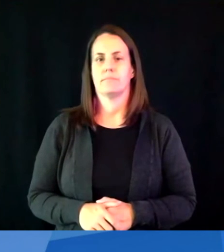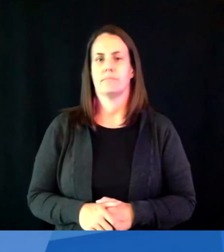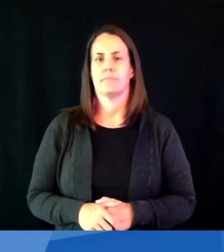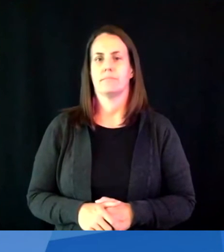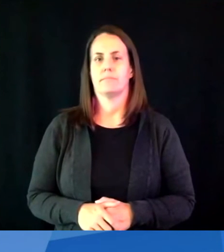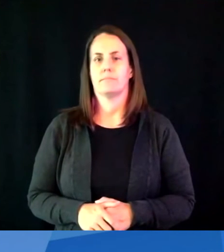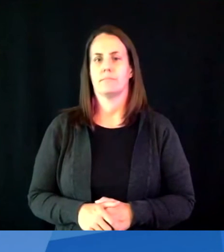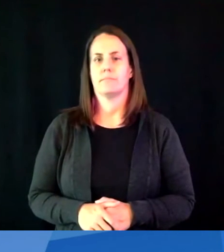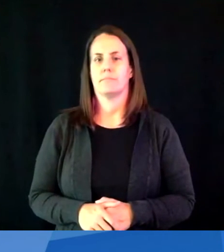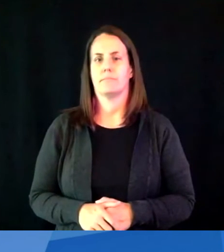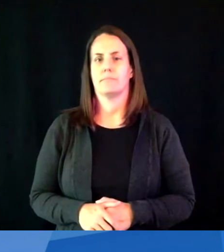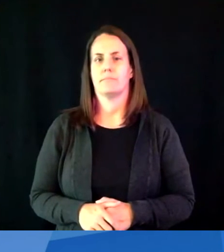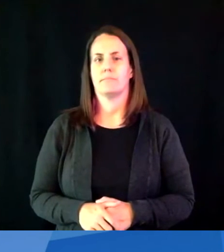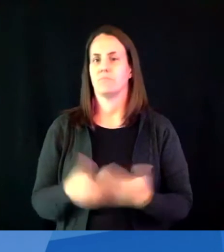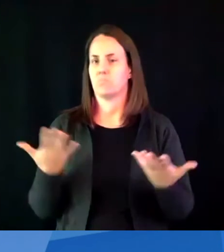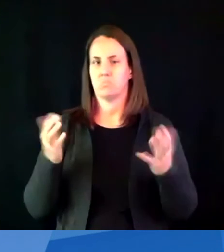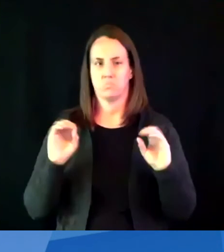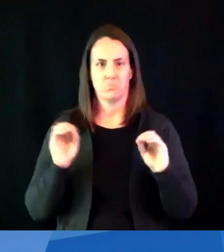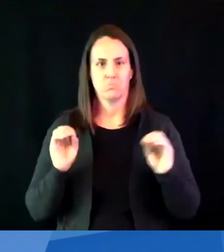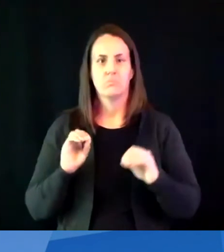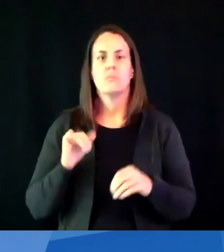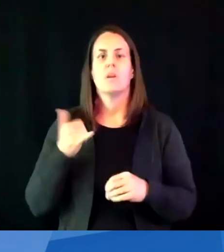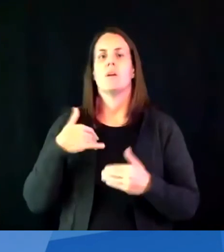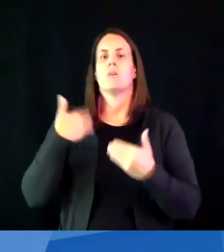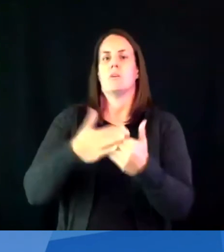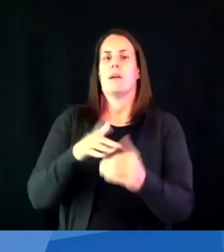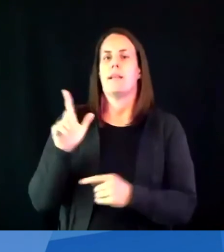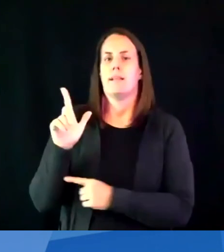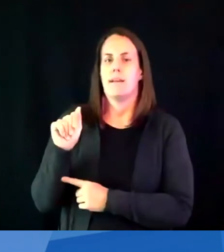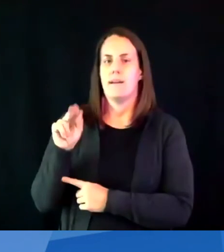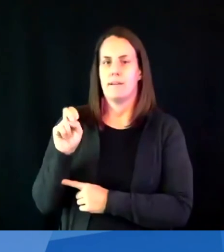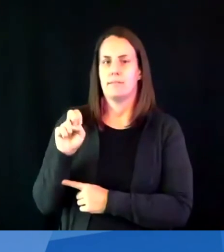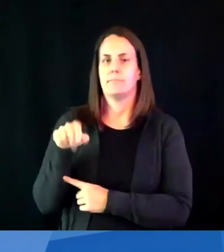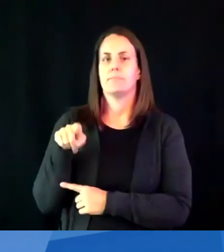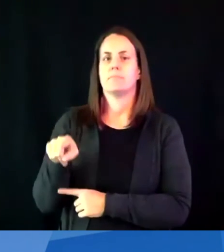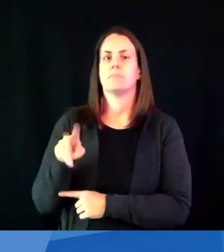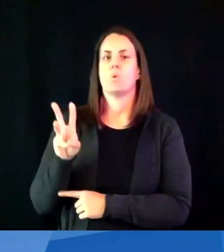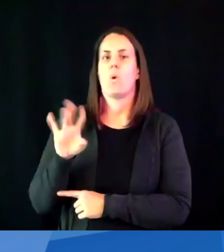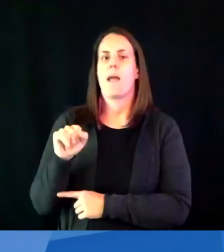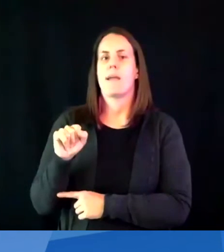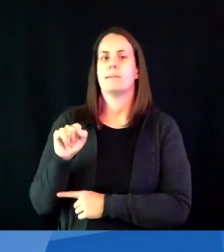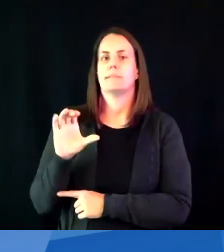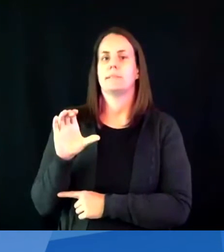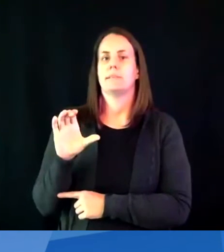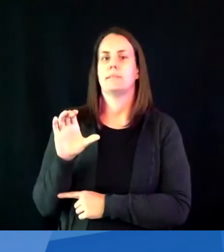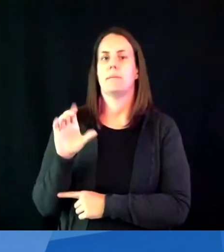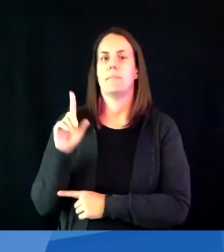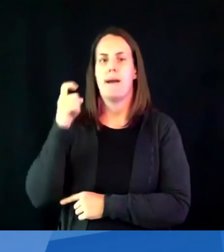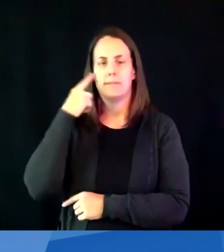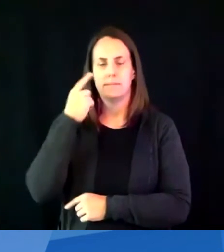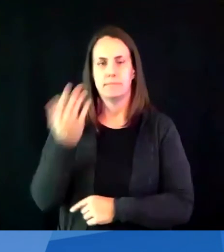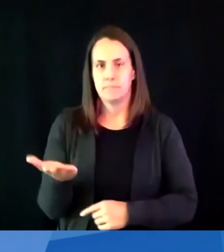What about Lane Kimball, WISC in Madison? Lane Kimball.